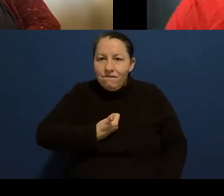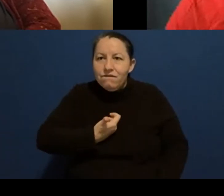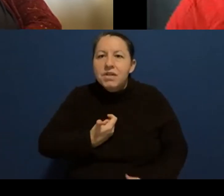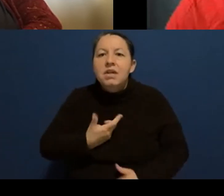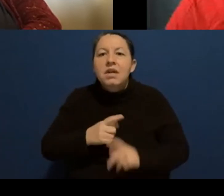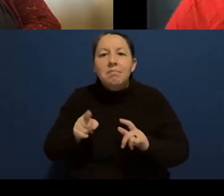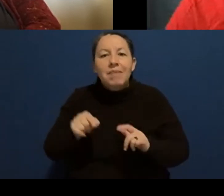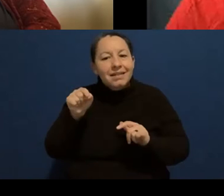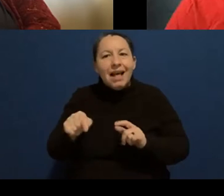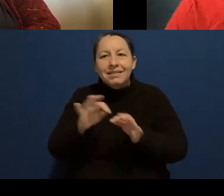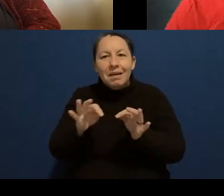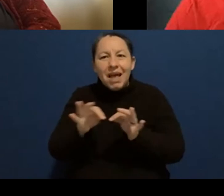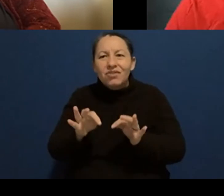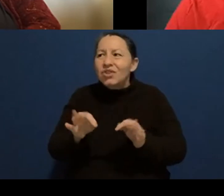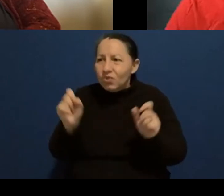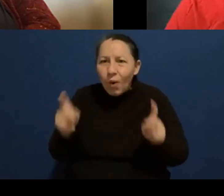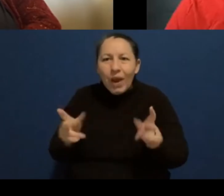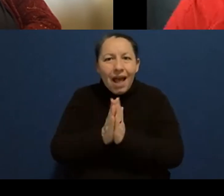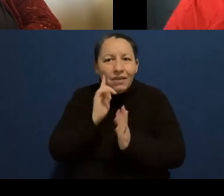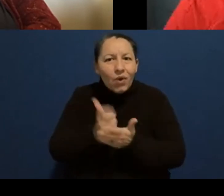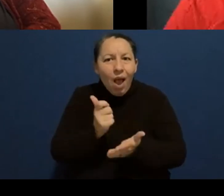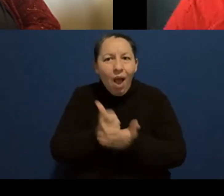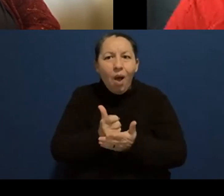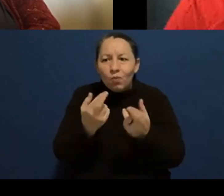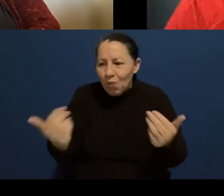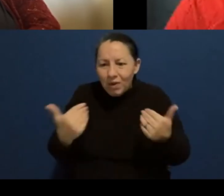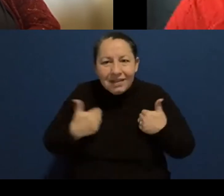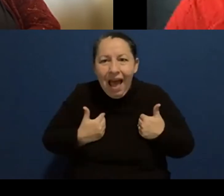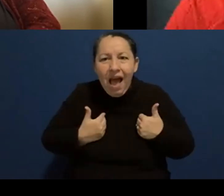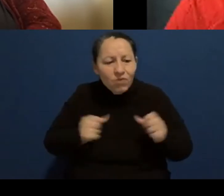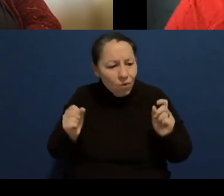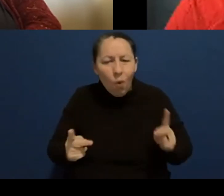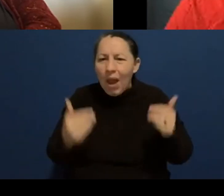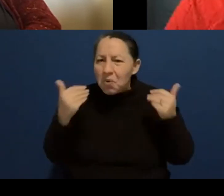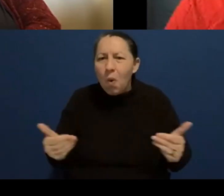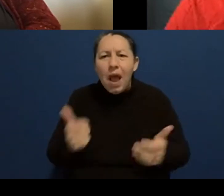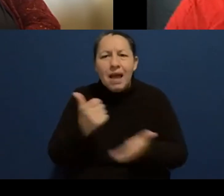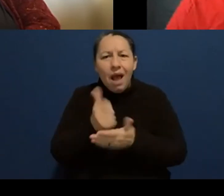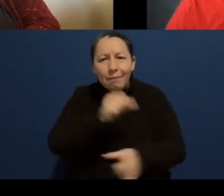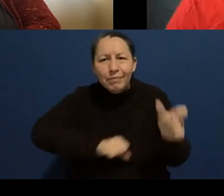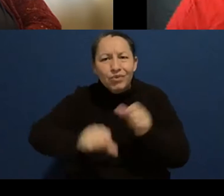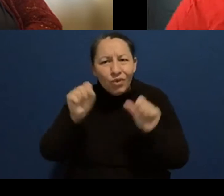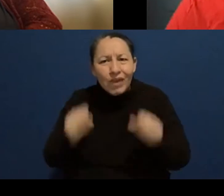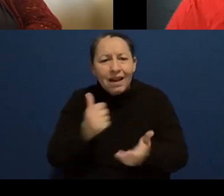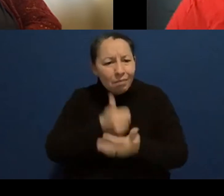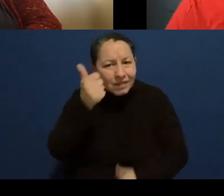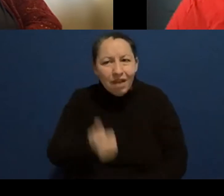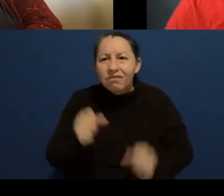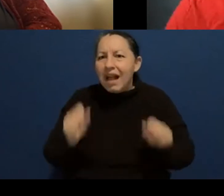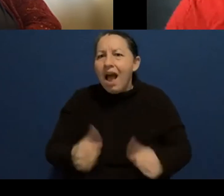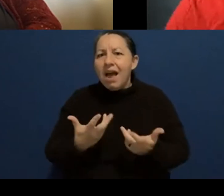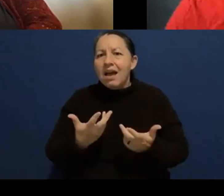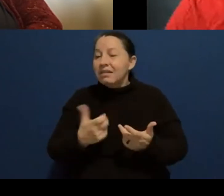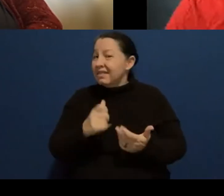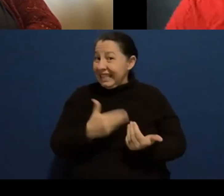there to help one another. And it's, you know, it's not easy, but I can see